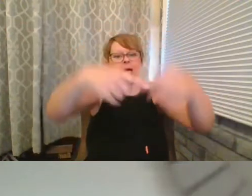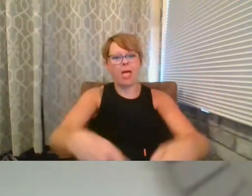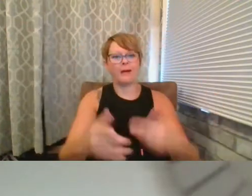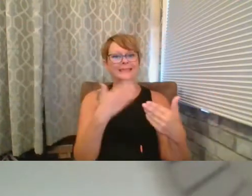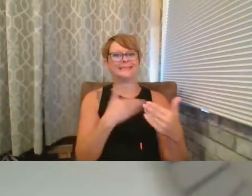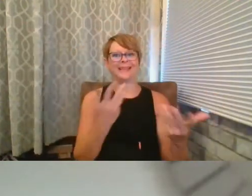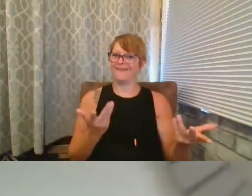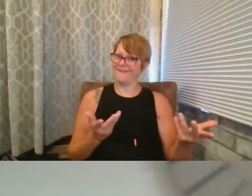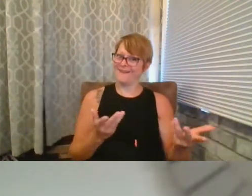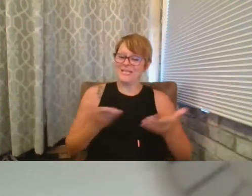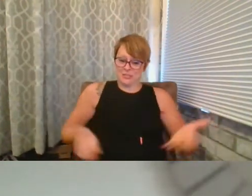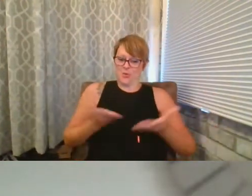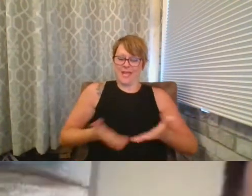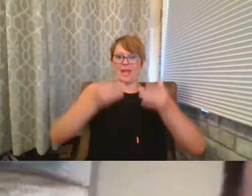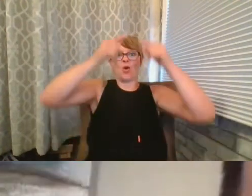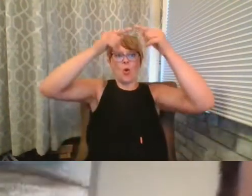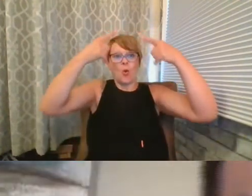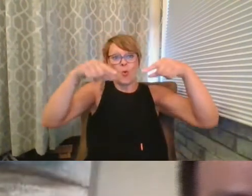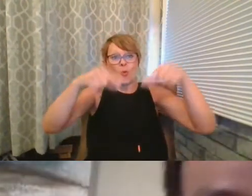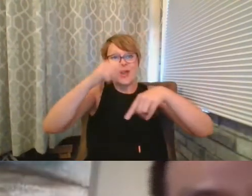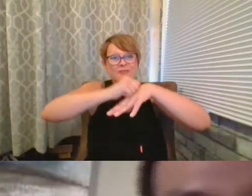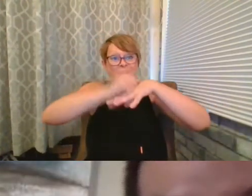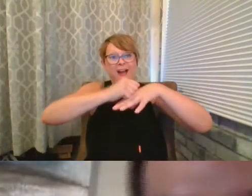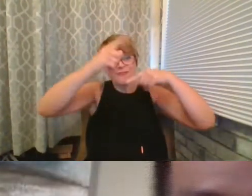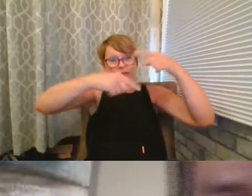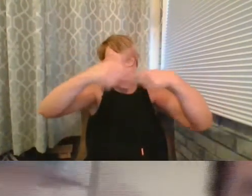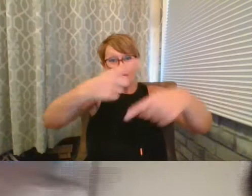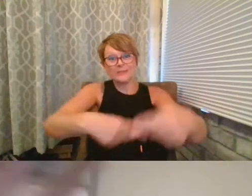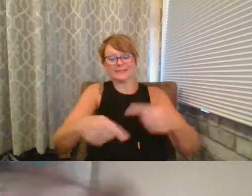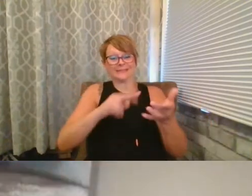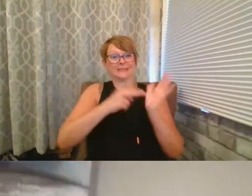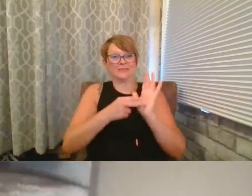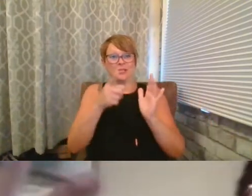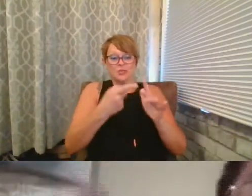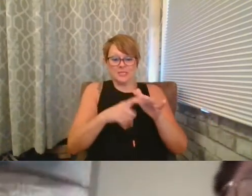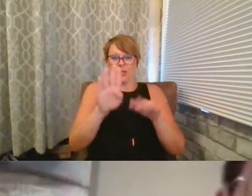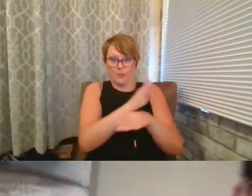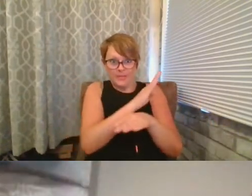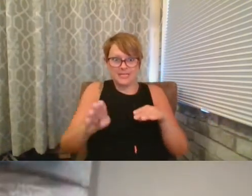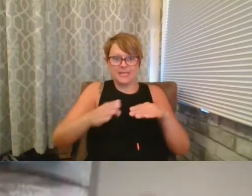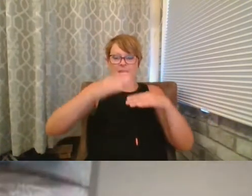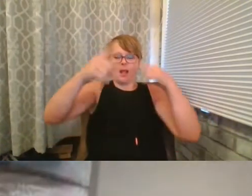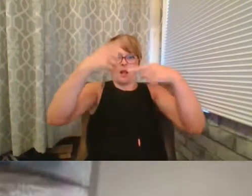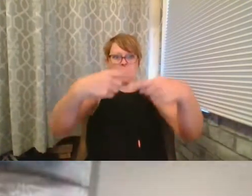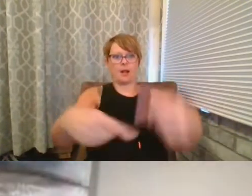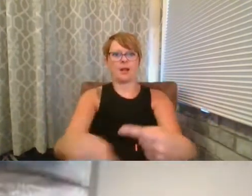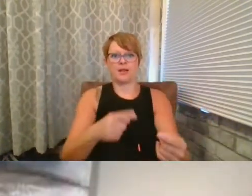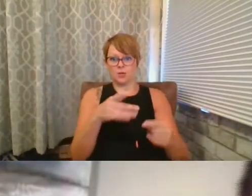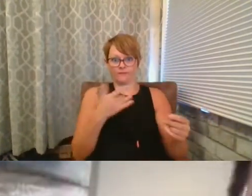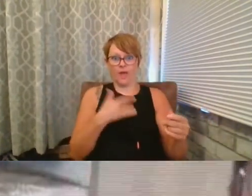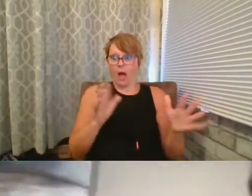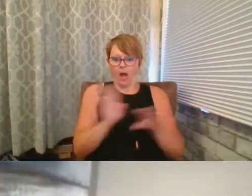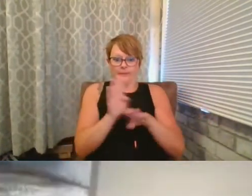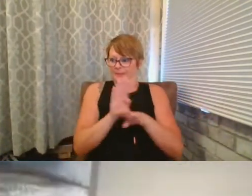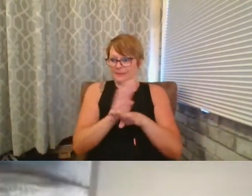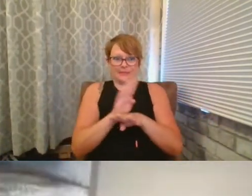rock rolls really fast, and you start not being able to catch up, with that